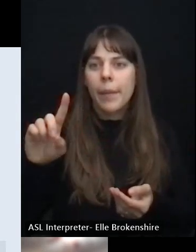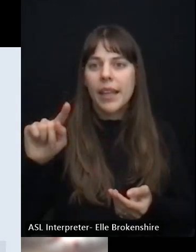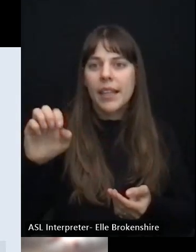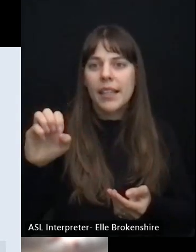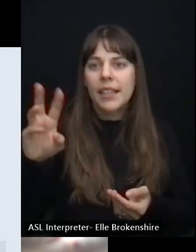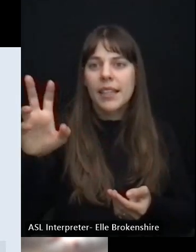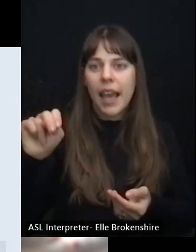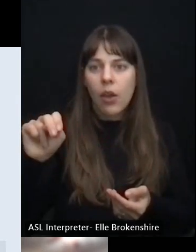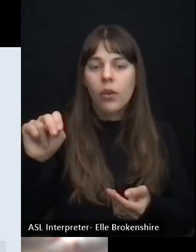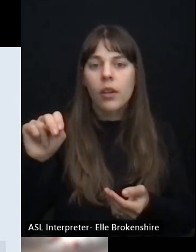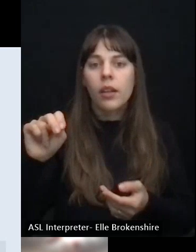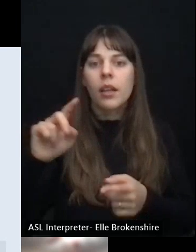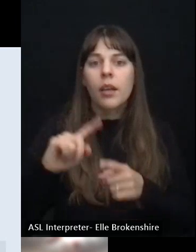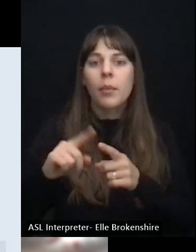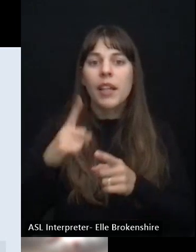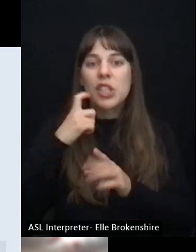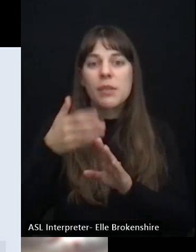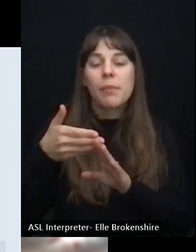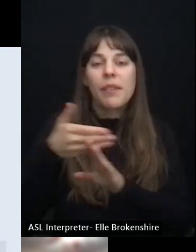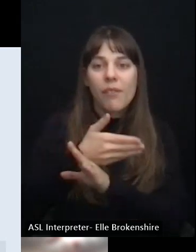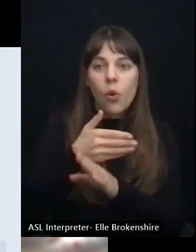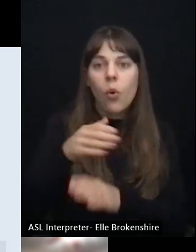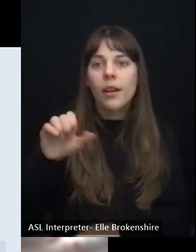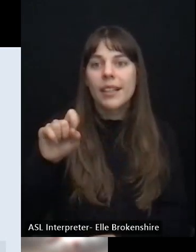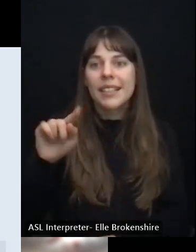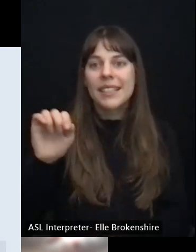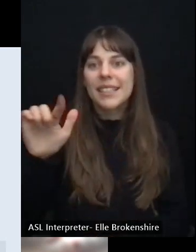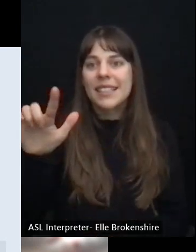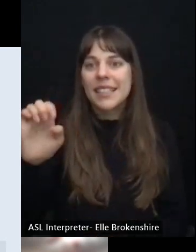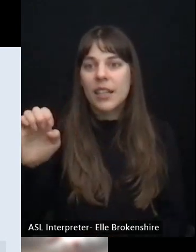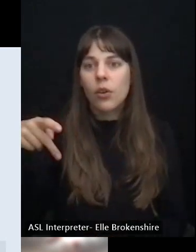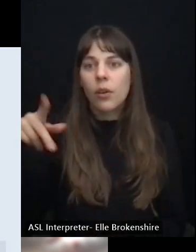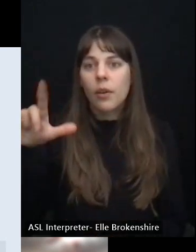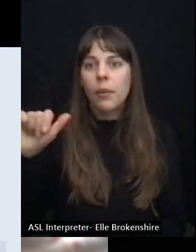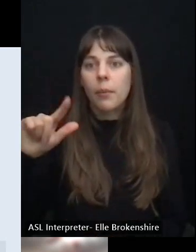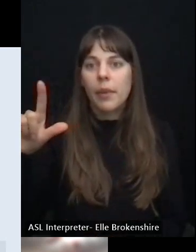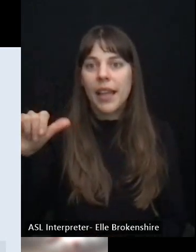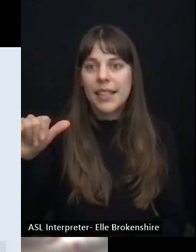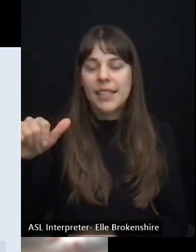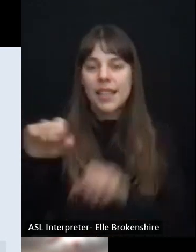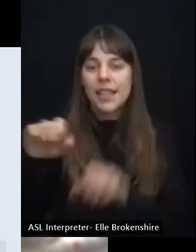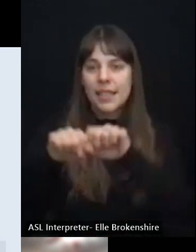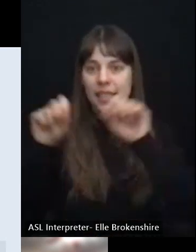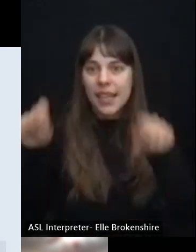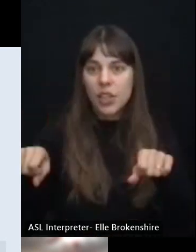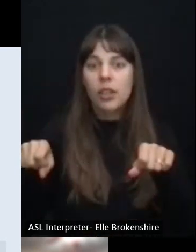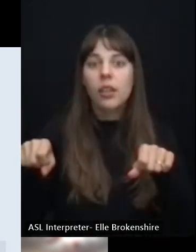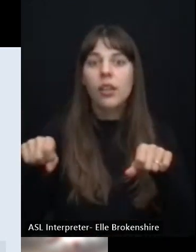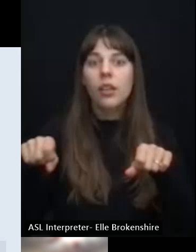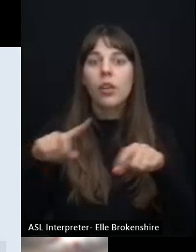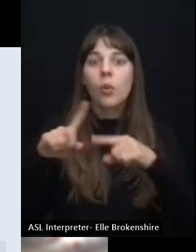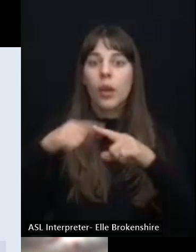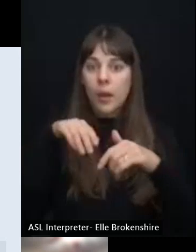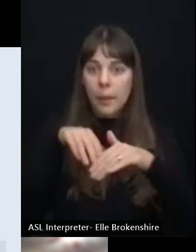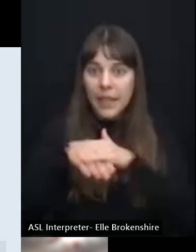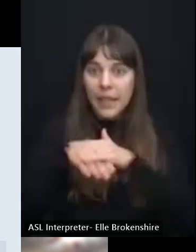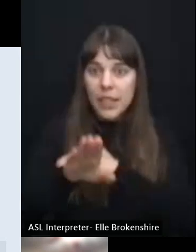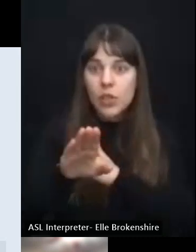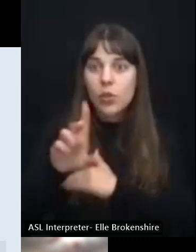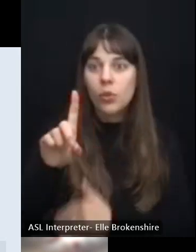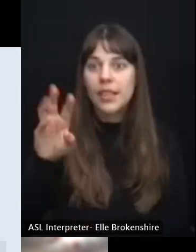Plaza station, as you come into and out of the downtown subway. The switches are critical. They